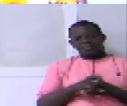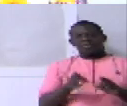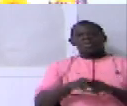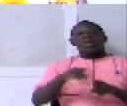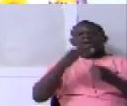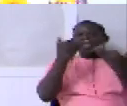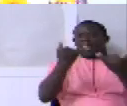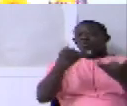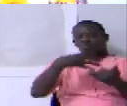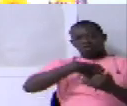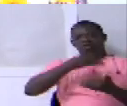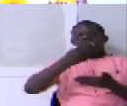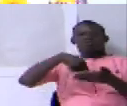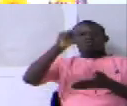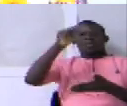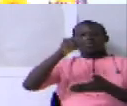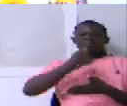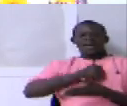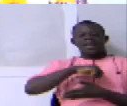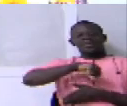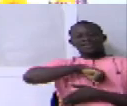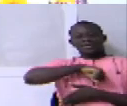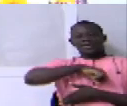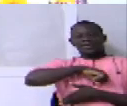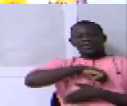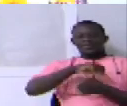And I have now correct myself. I